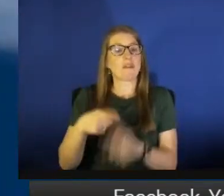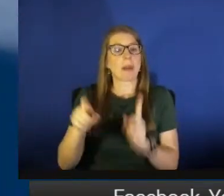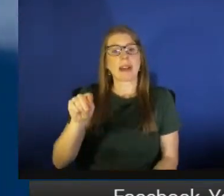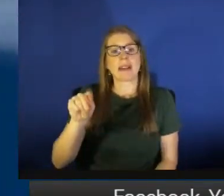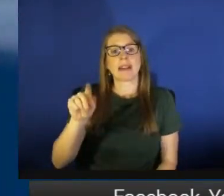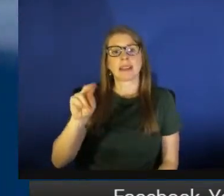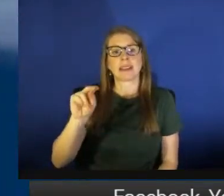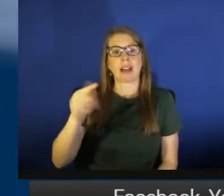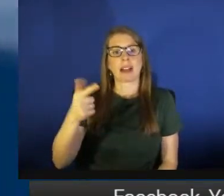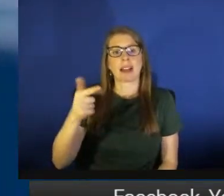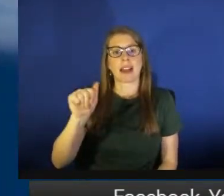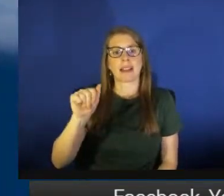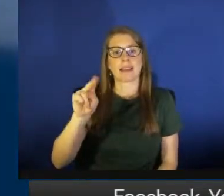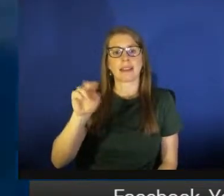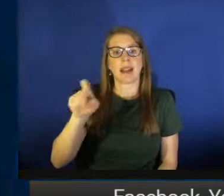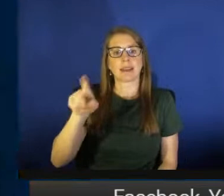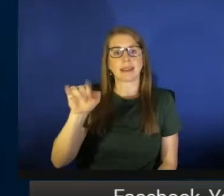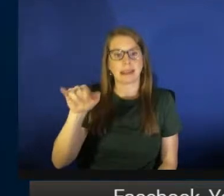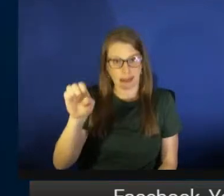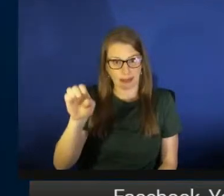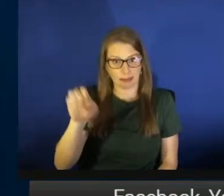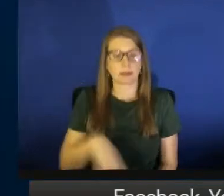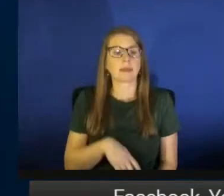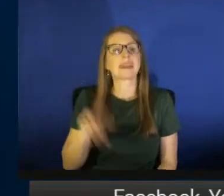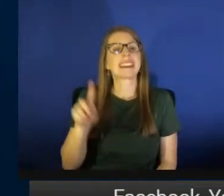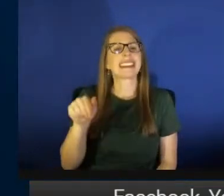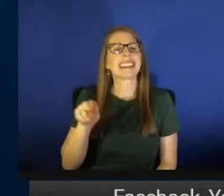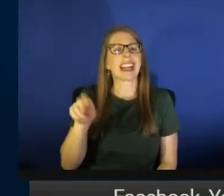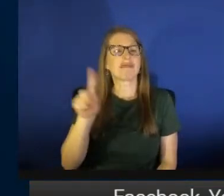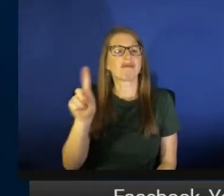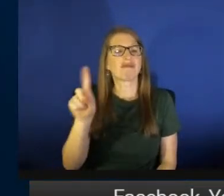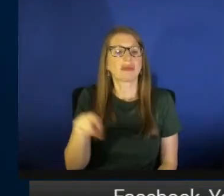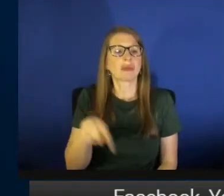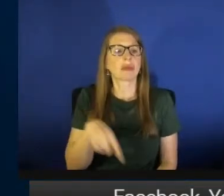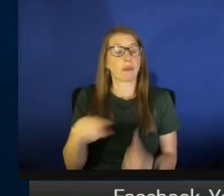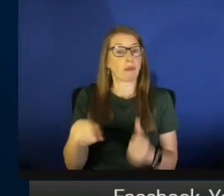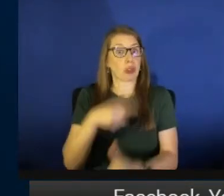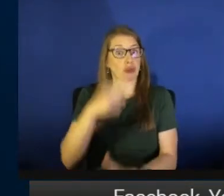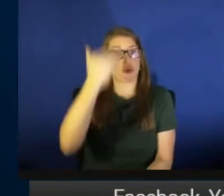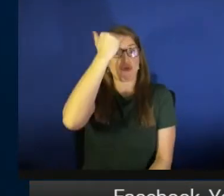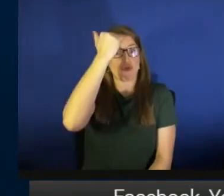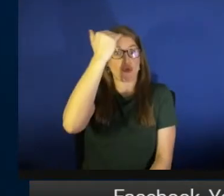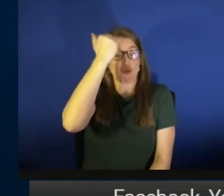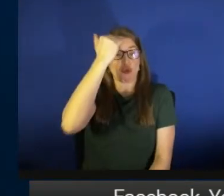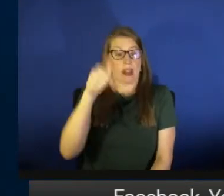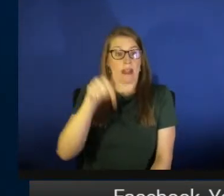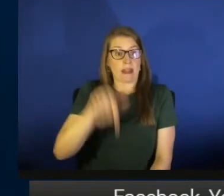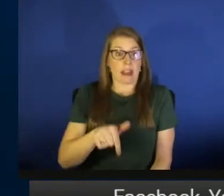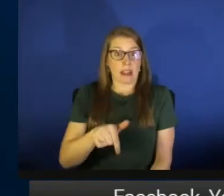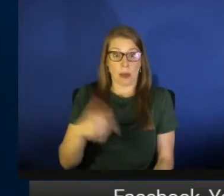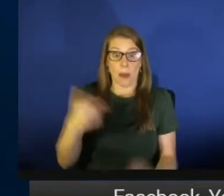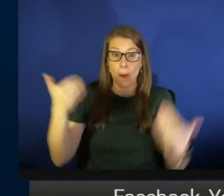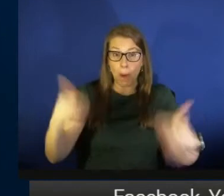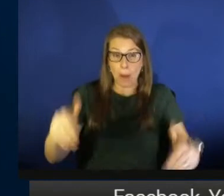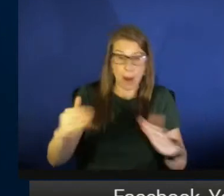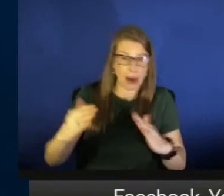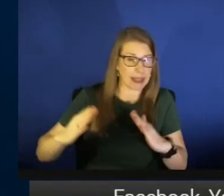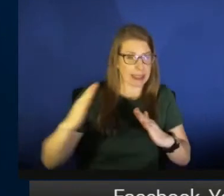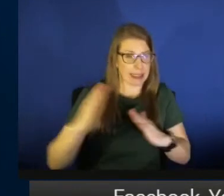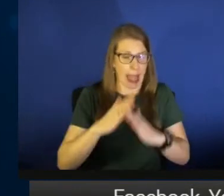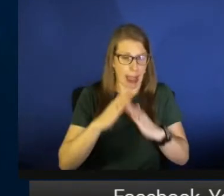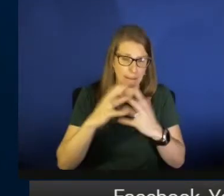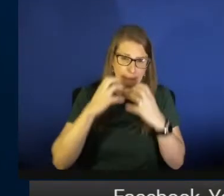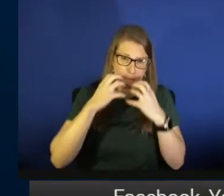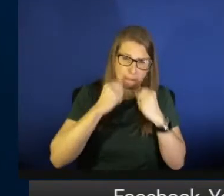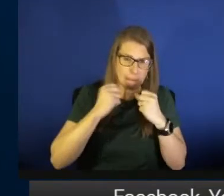Dana. What was the moment that you first knew that this quite possibly was going to be one of the biggest stories in your career that you